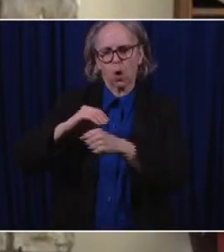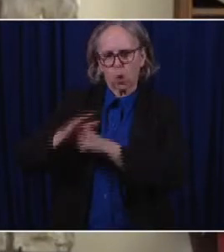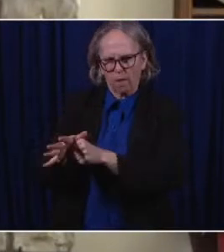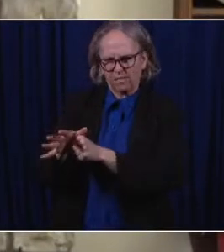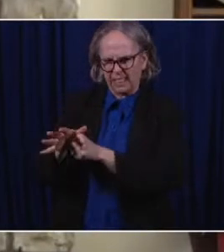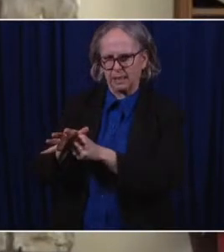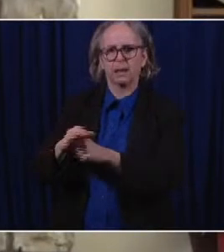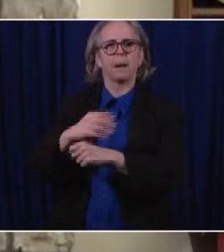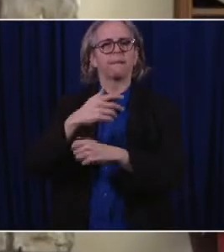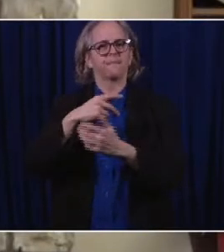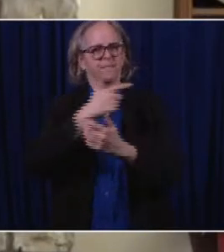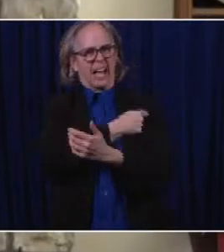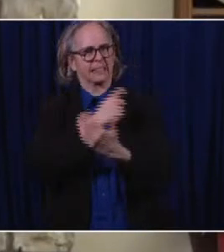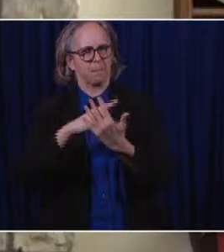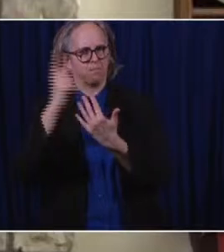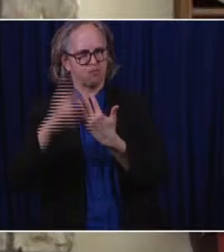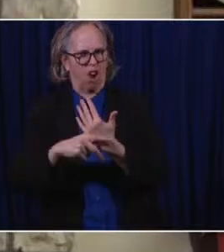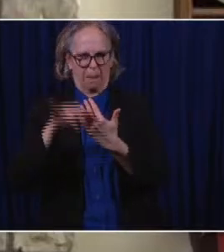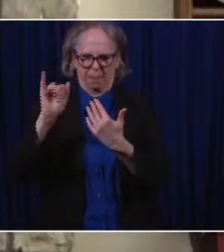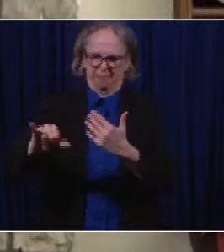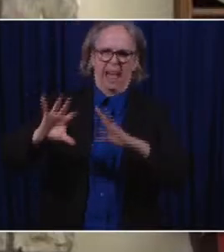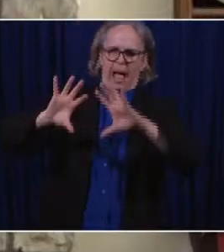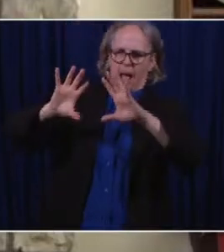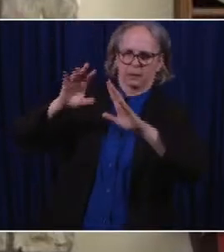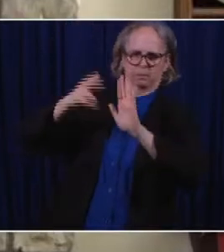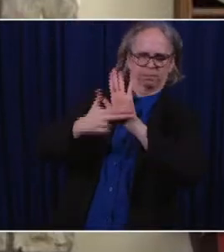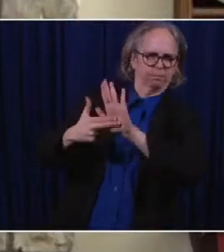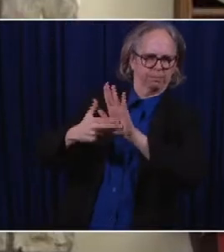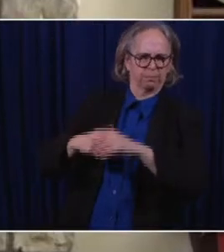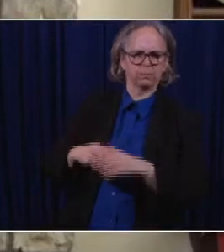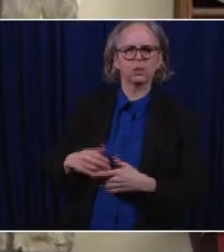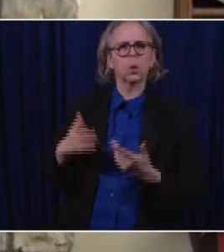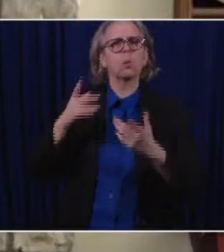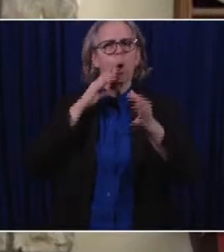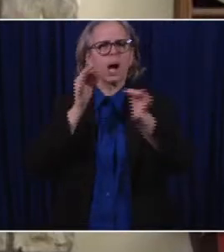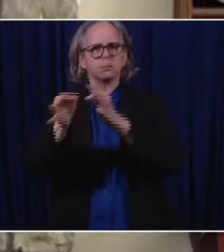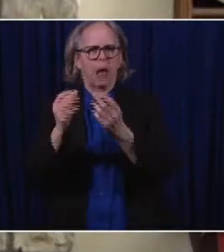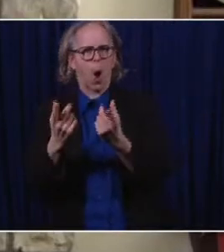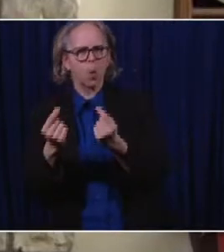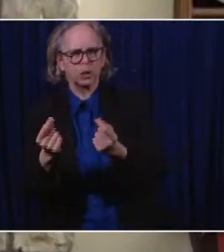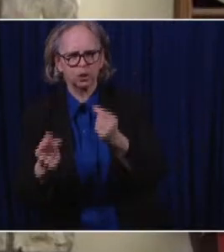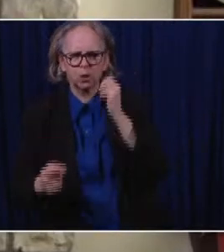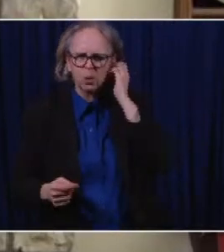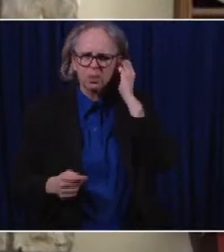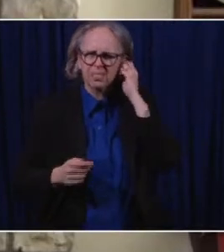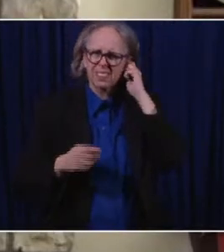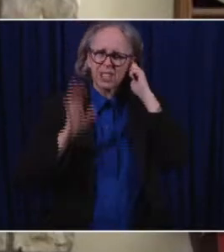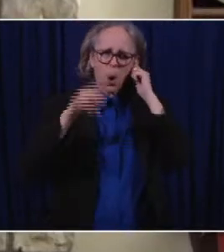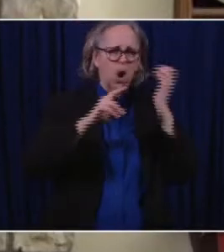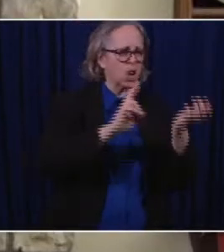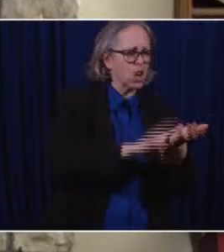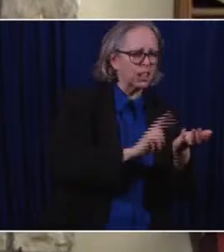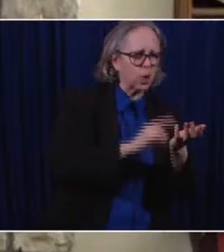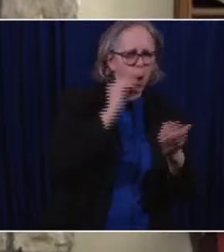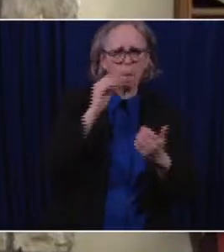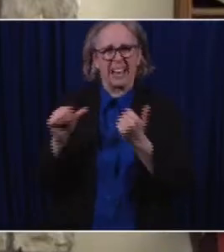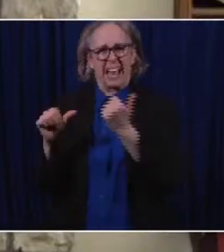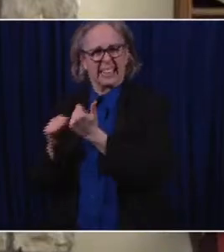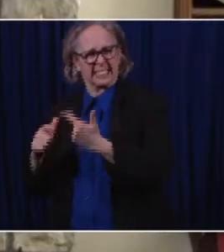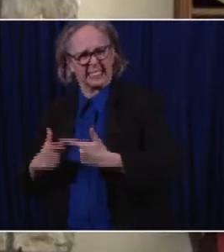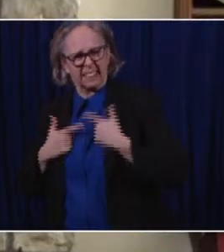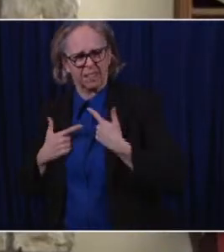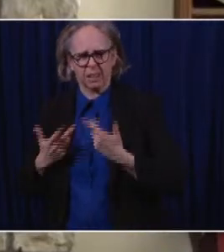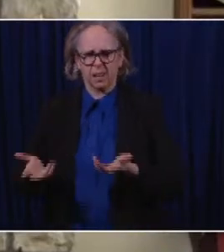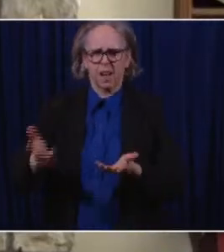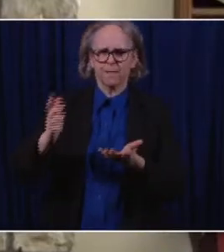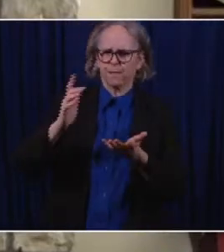will leverage existing relationships between the nursing home, assisted living facilities, and the pharmacies that